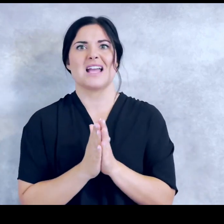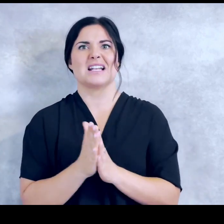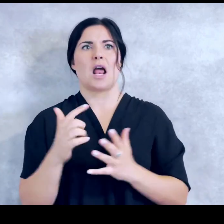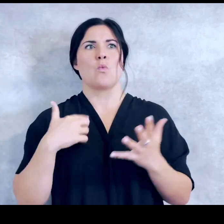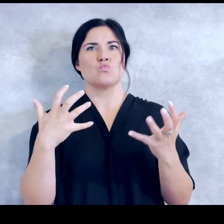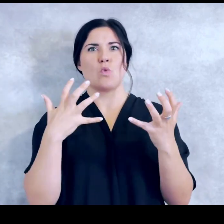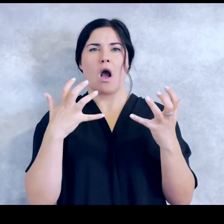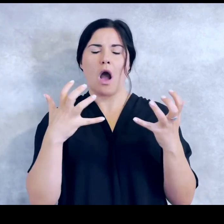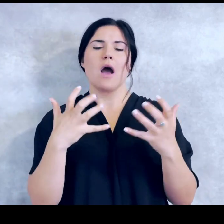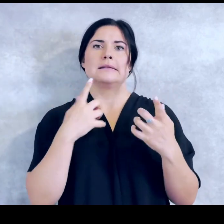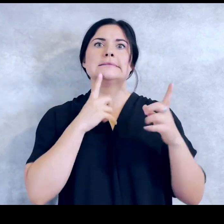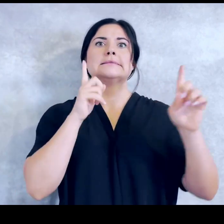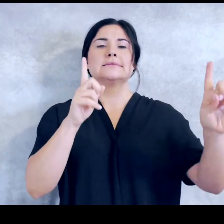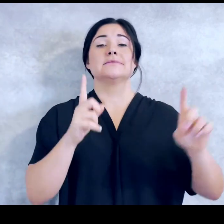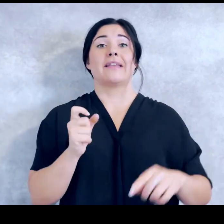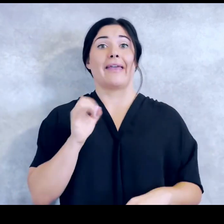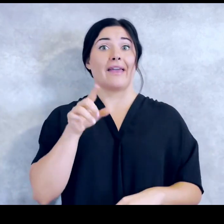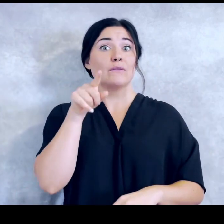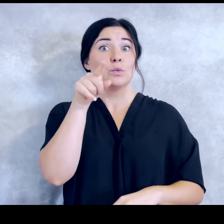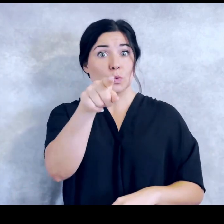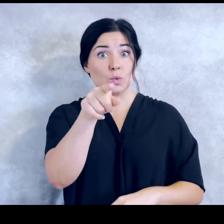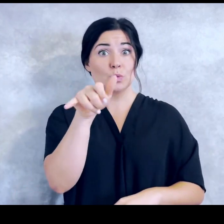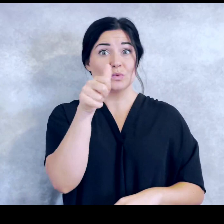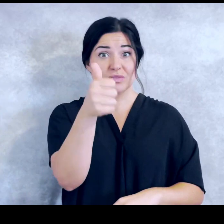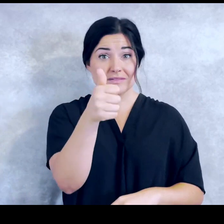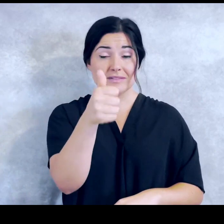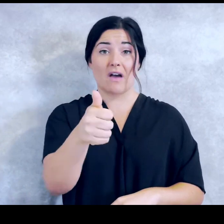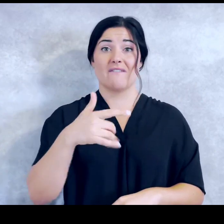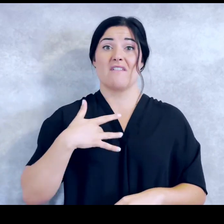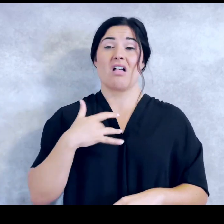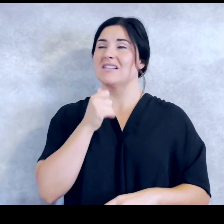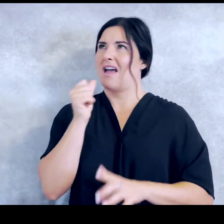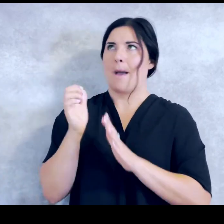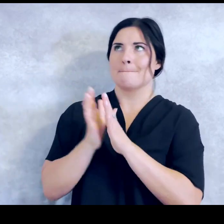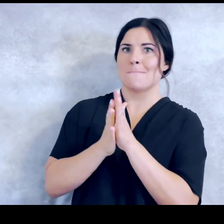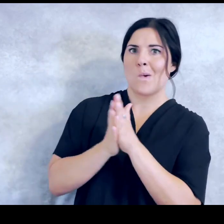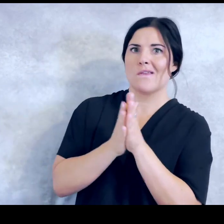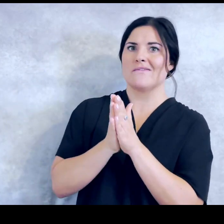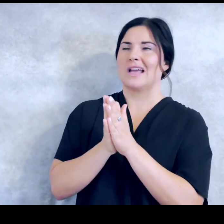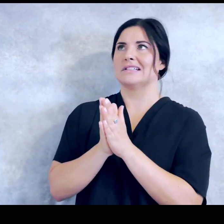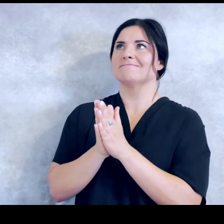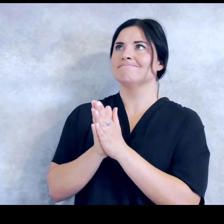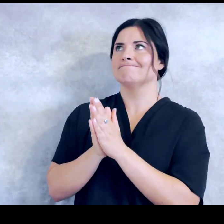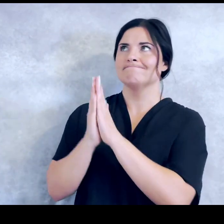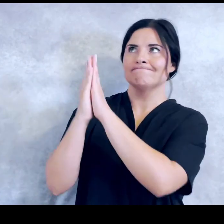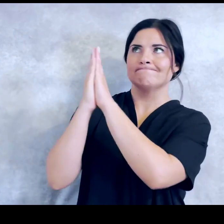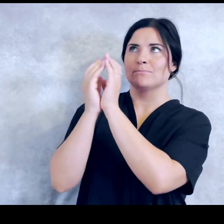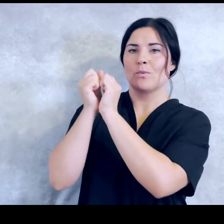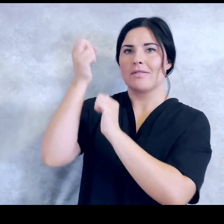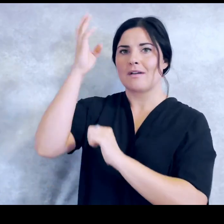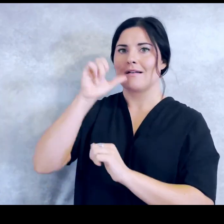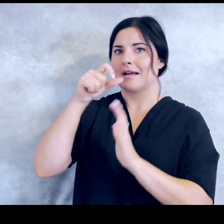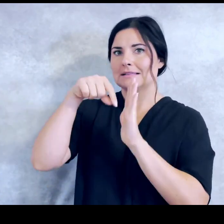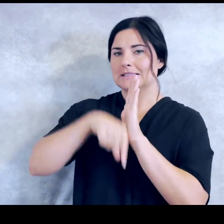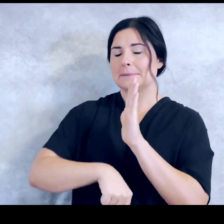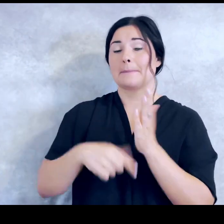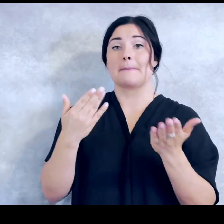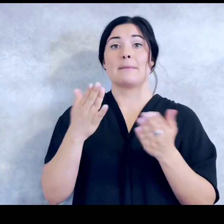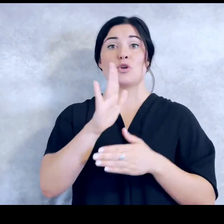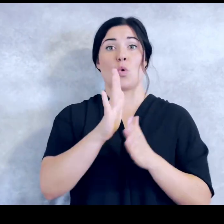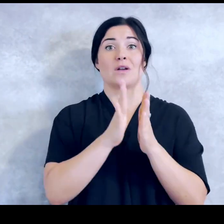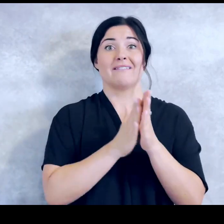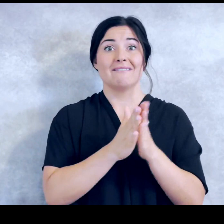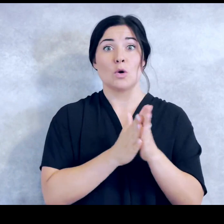this shot. And I was devoted to this. I want you to hear me. If you're finding that your devotion to God isn't deep enough, then maybe you've misplaced your